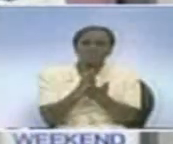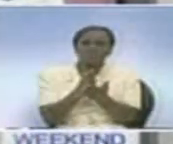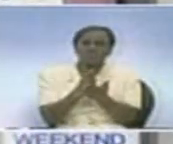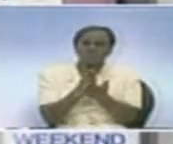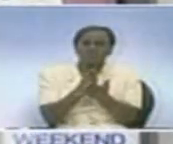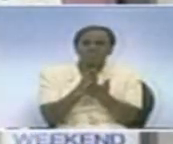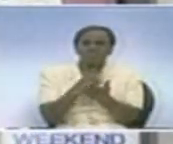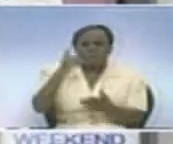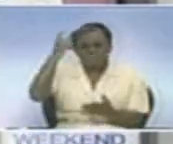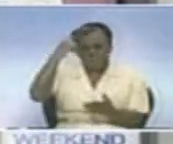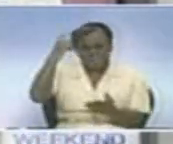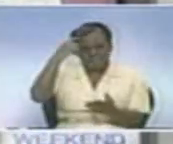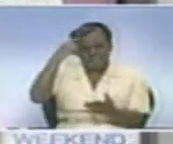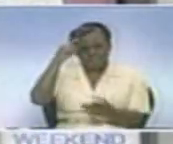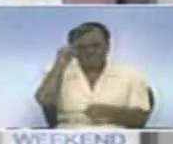victim's mentality.